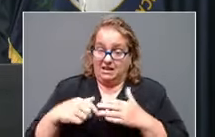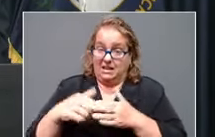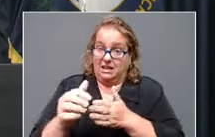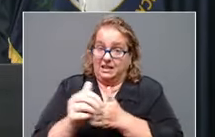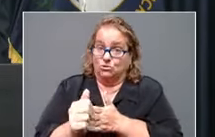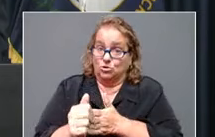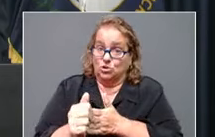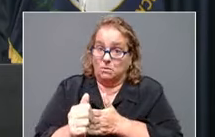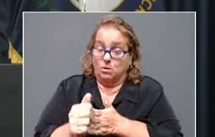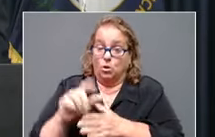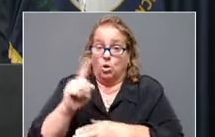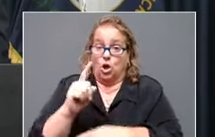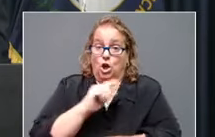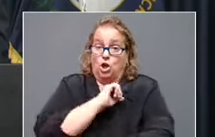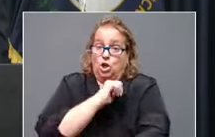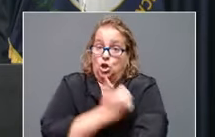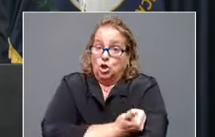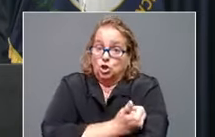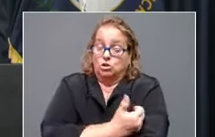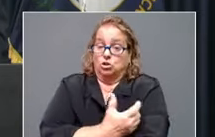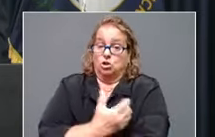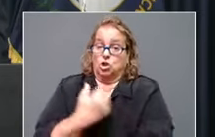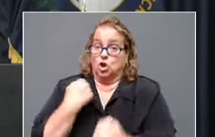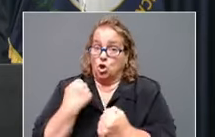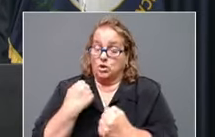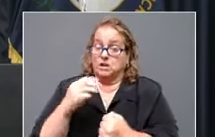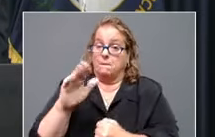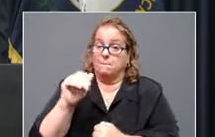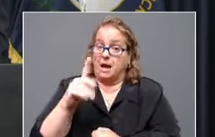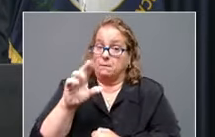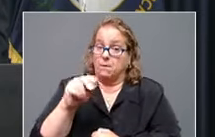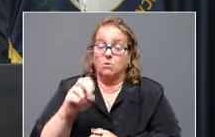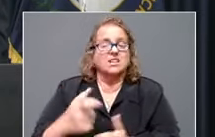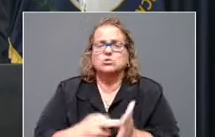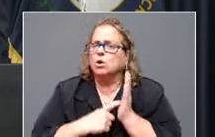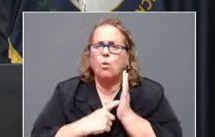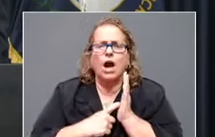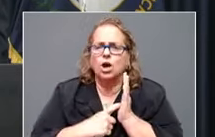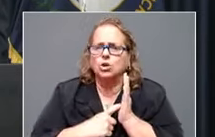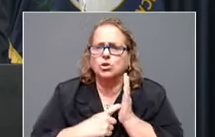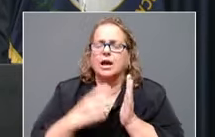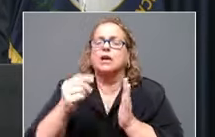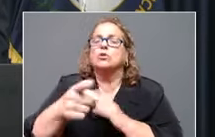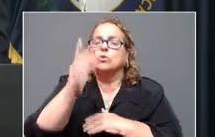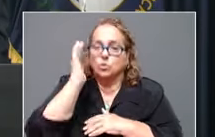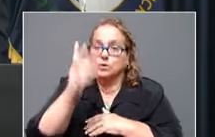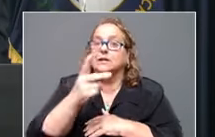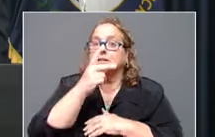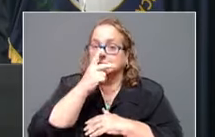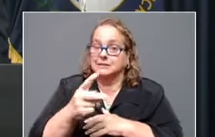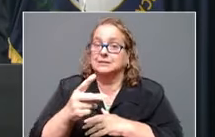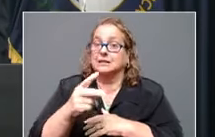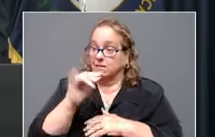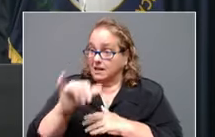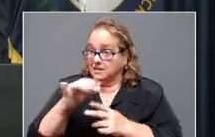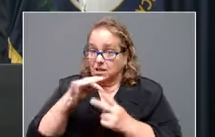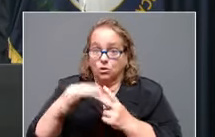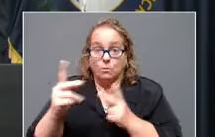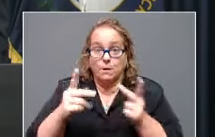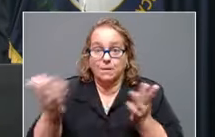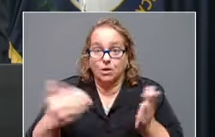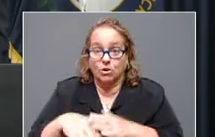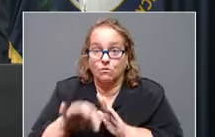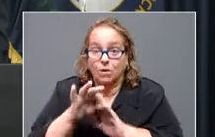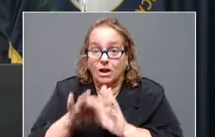to lead in times of crisis, who's willing to be a general, and who is an armchair quarterback. So I hope that we see every superintendent say,